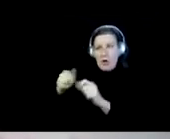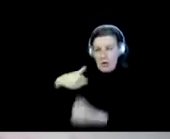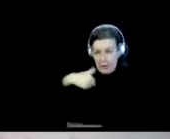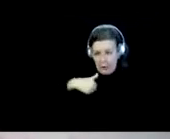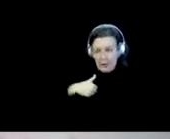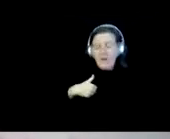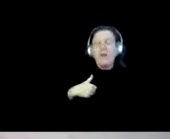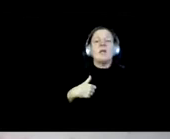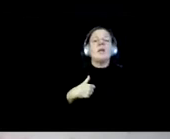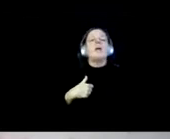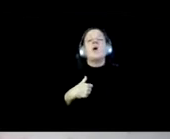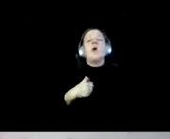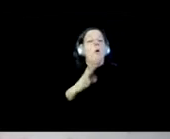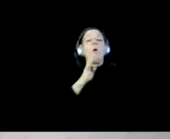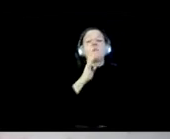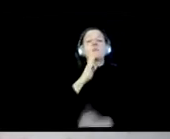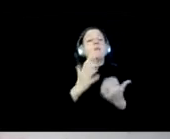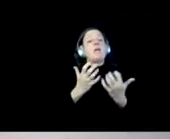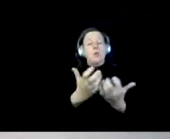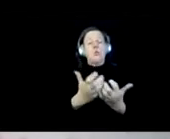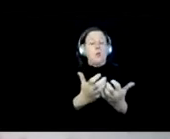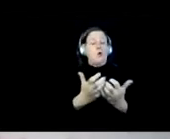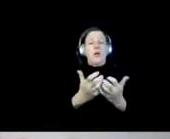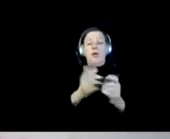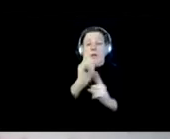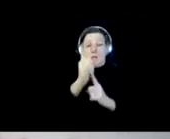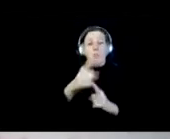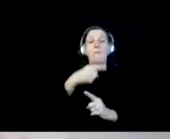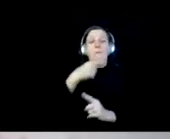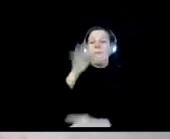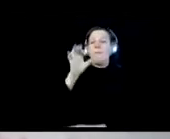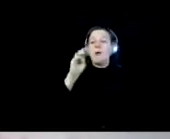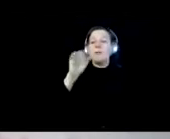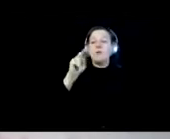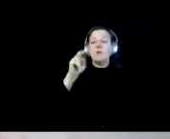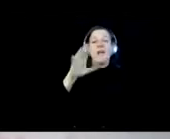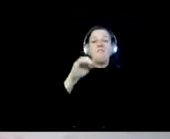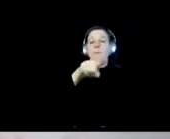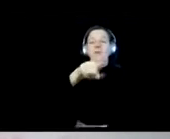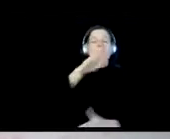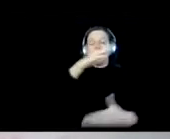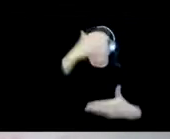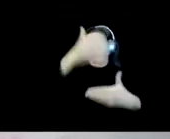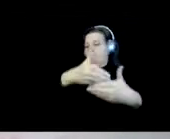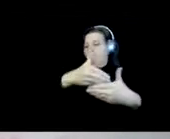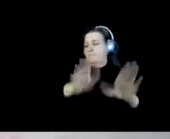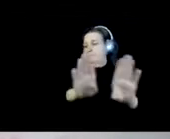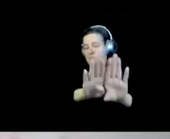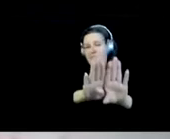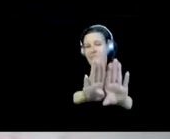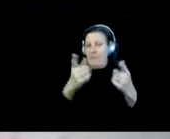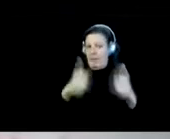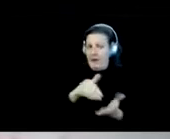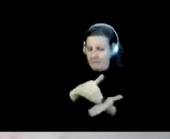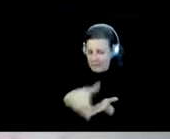shut off as soon as you talk about feminism, which happens a lot for sure, and how Yeah. to make something that was so kind of pleasurable that it